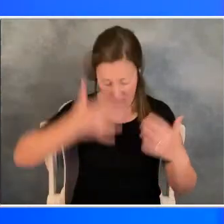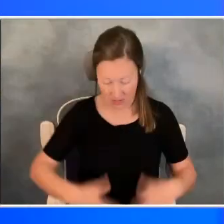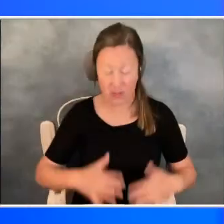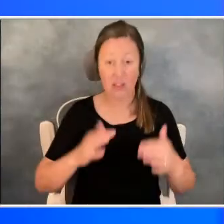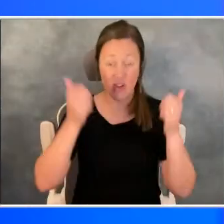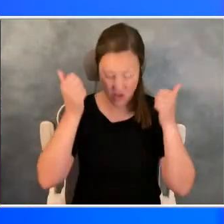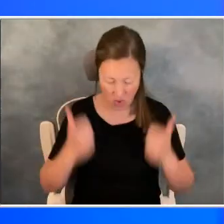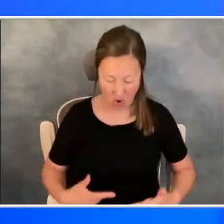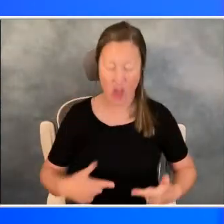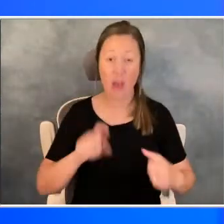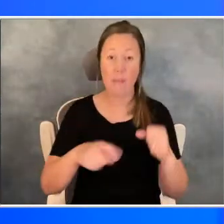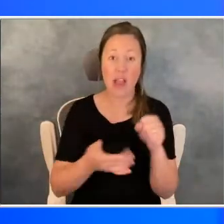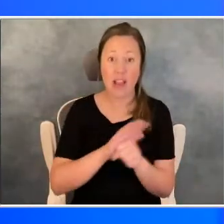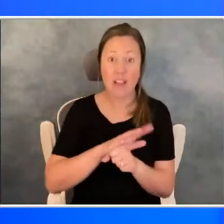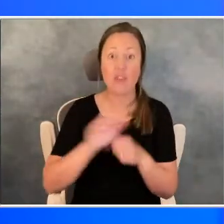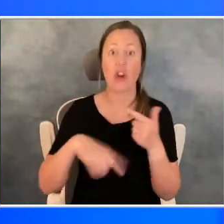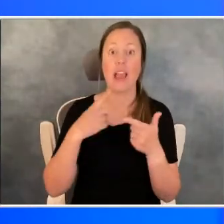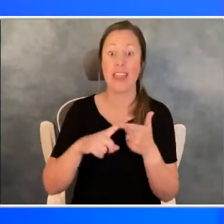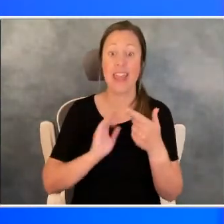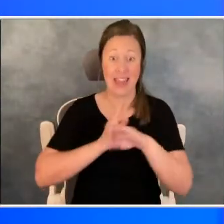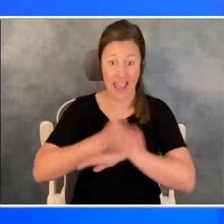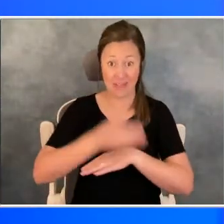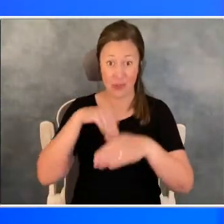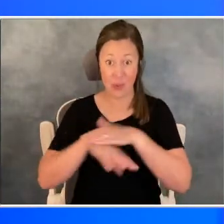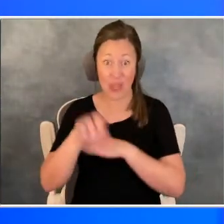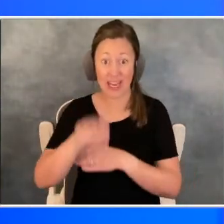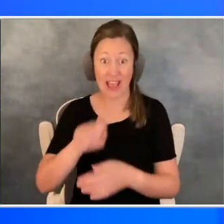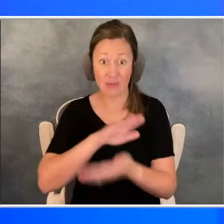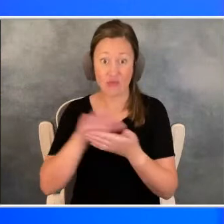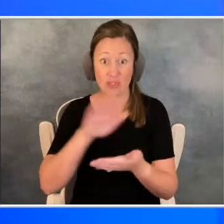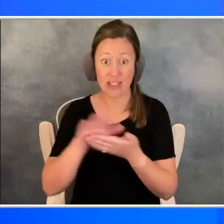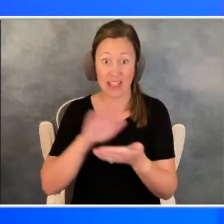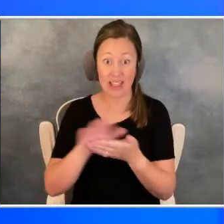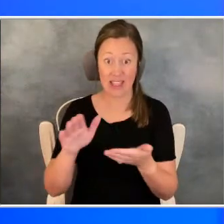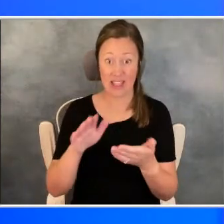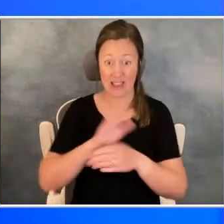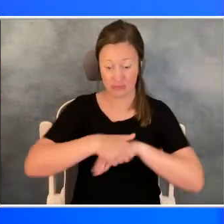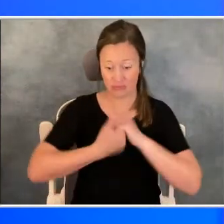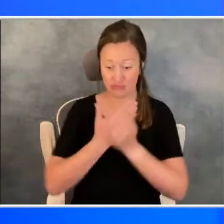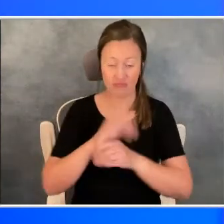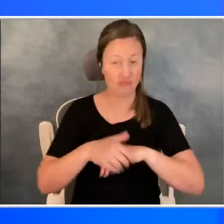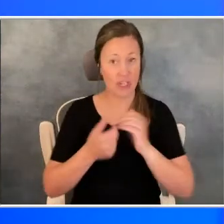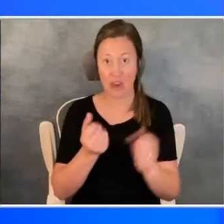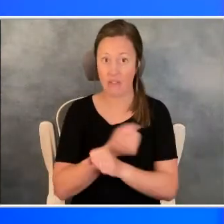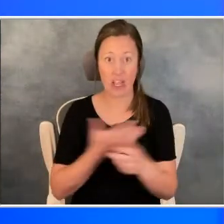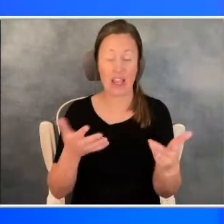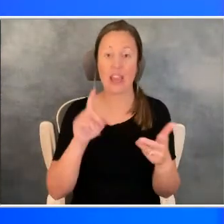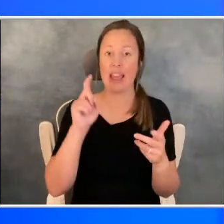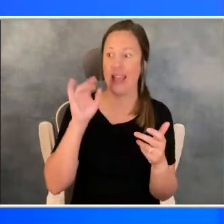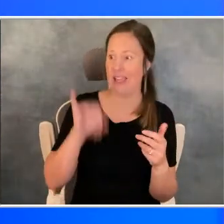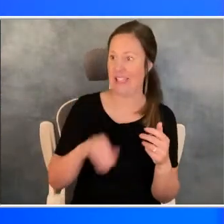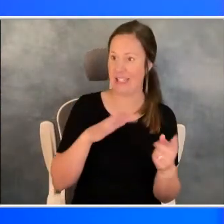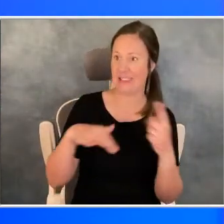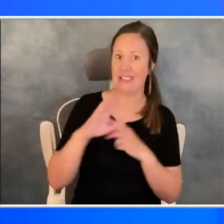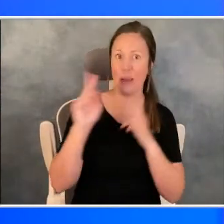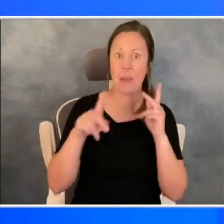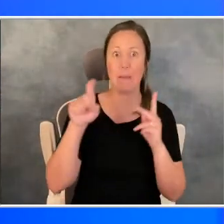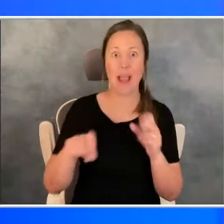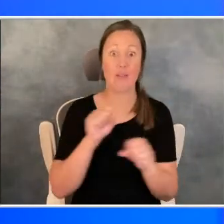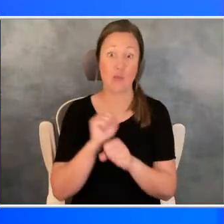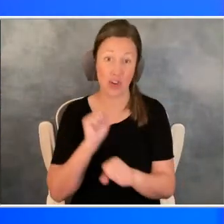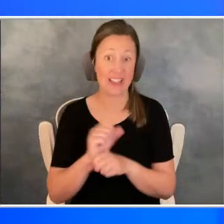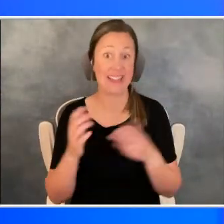And then you have to clean after you go in the perfectly clean suit. And that's the conditions that the folks have to work in on the inside